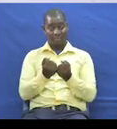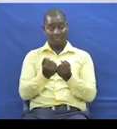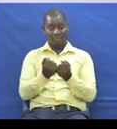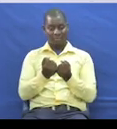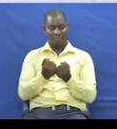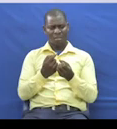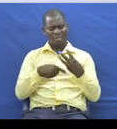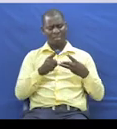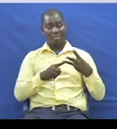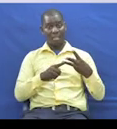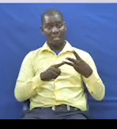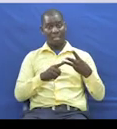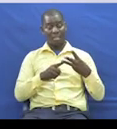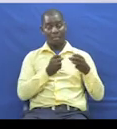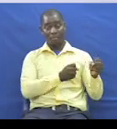with three